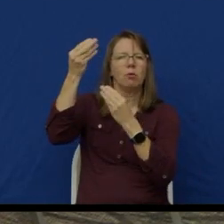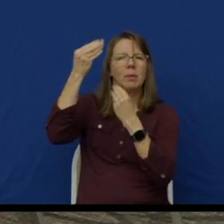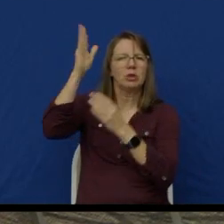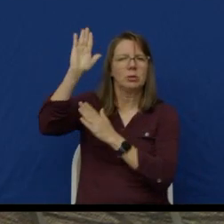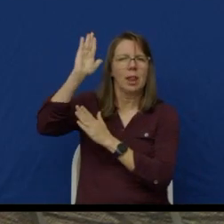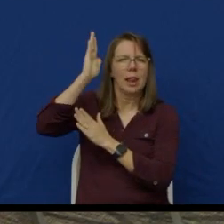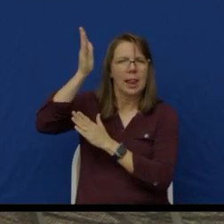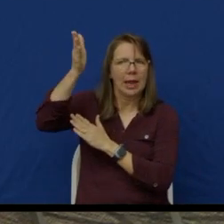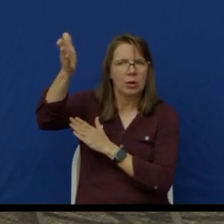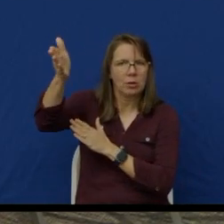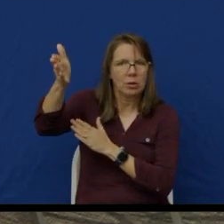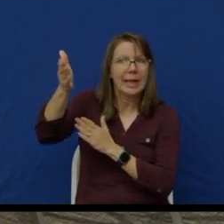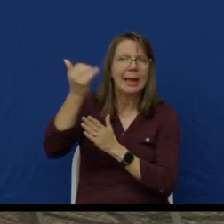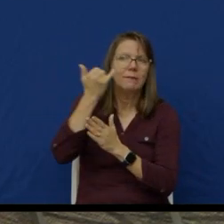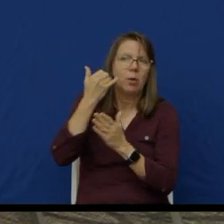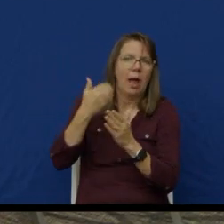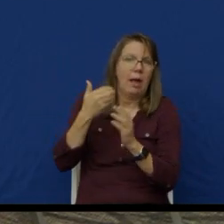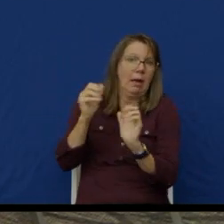have the opportunity.